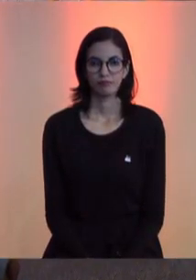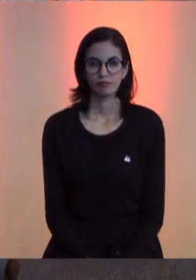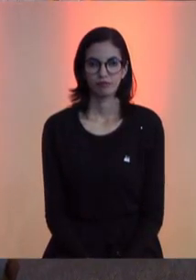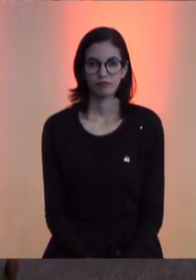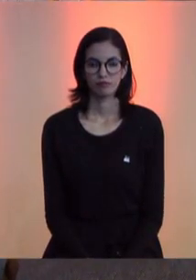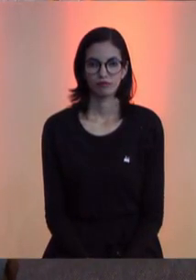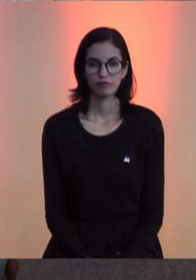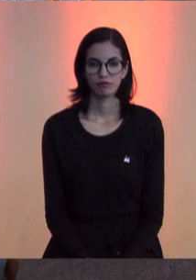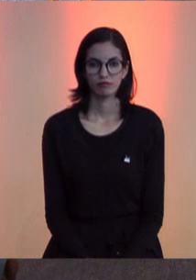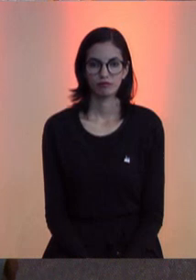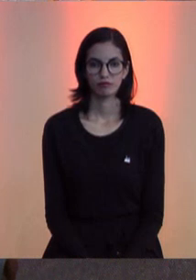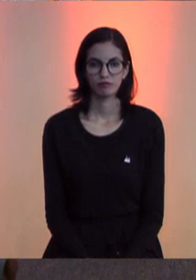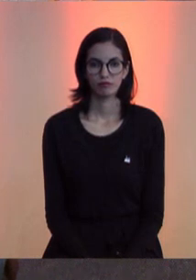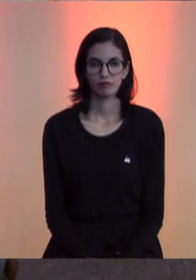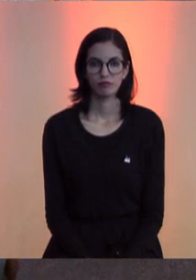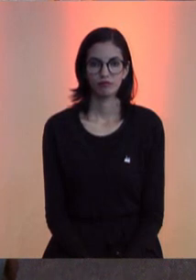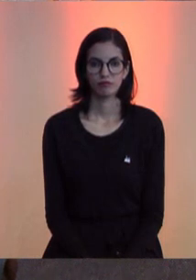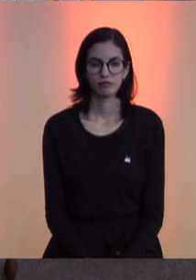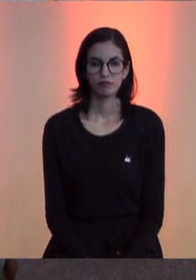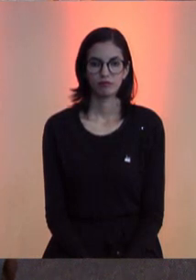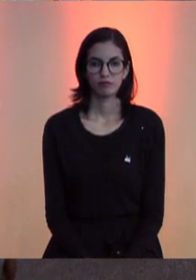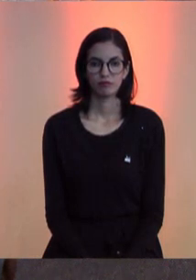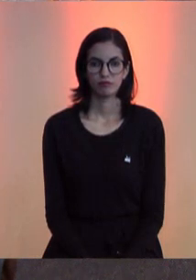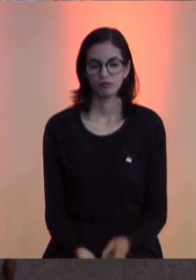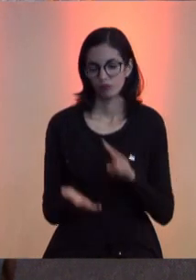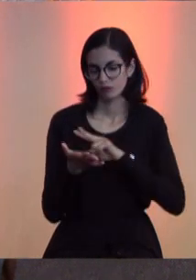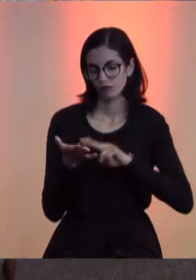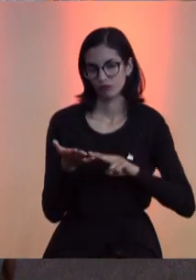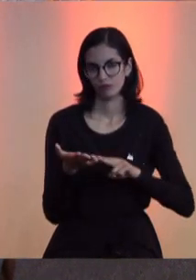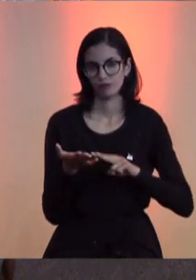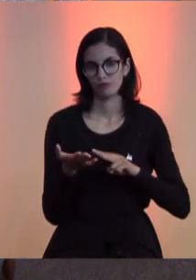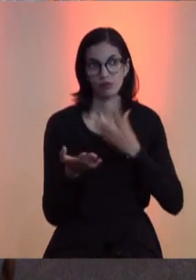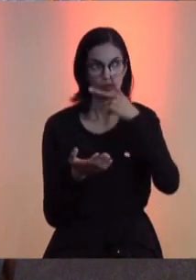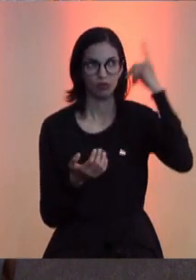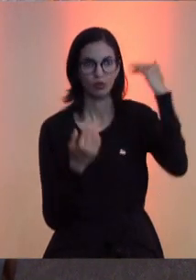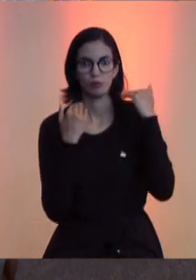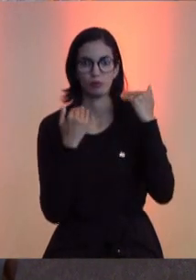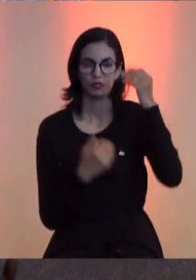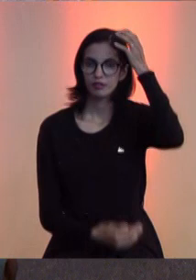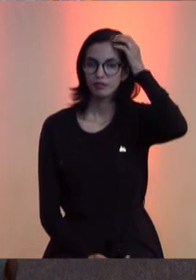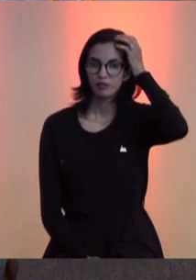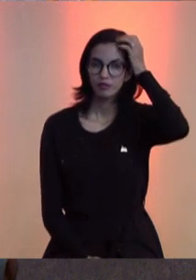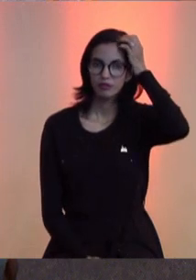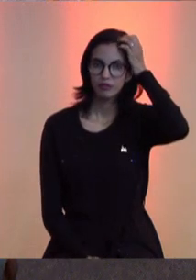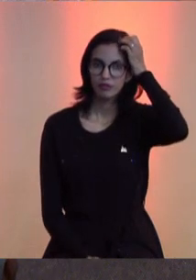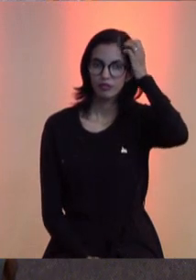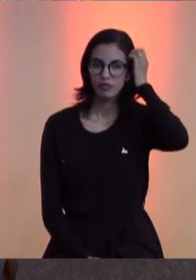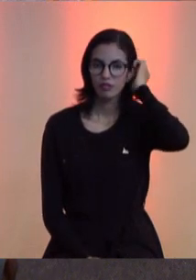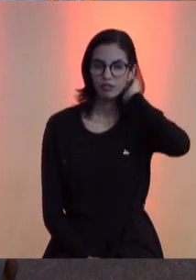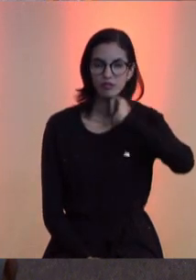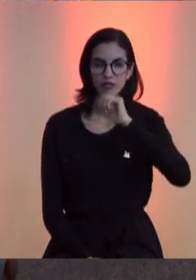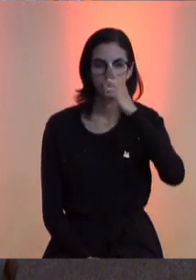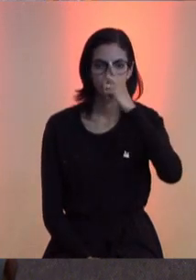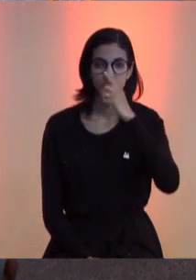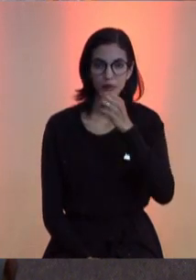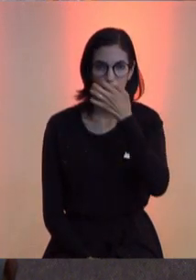our God is able, cuando leí eso, nuestro Dios puede, I said, how could Shadrach,